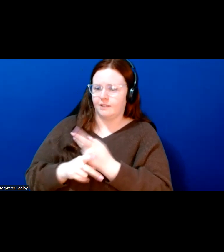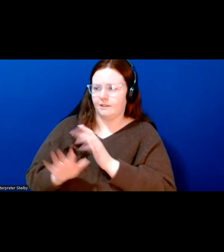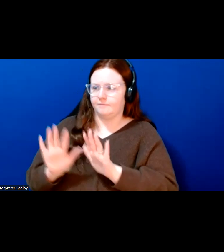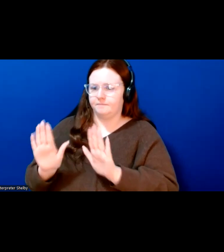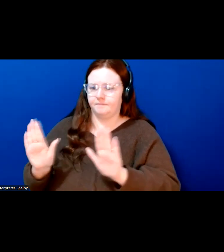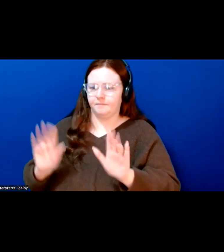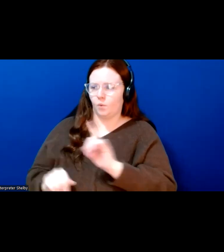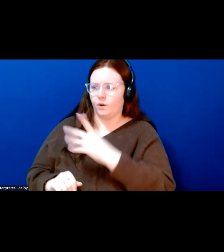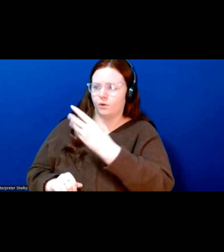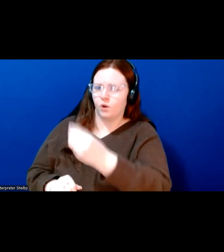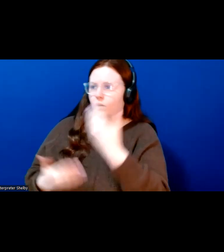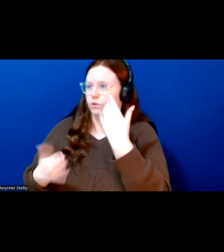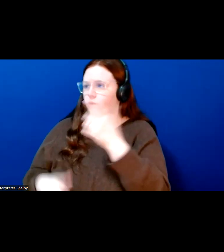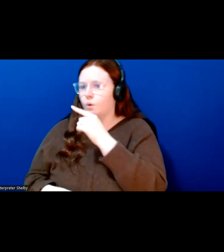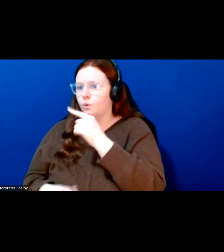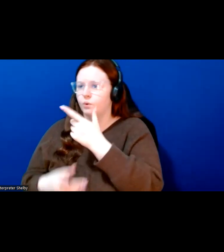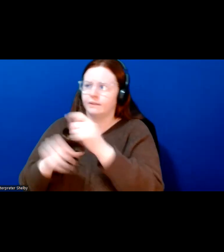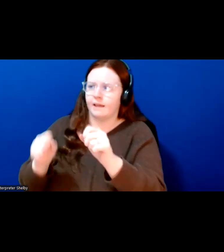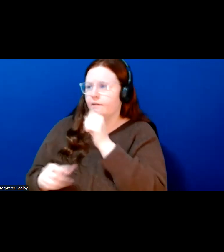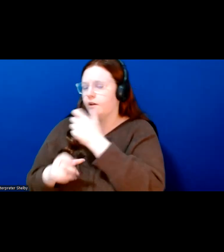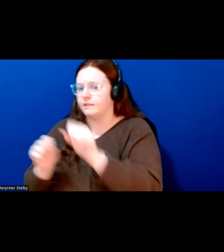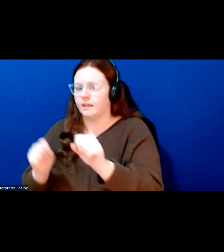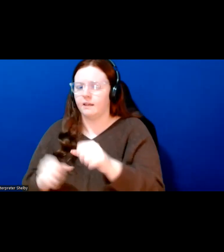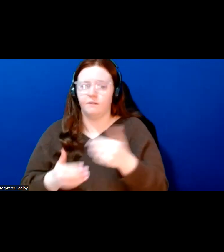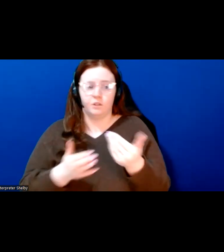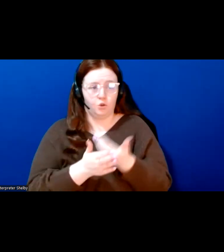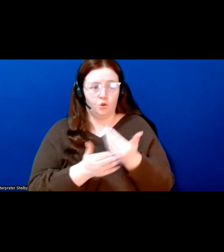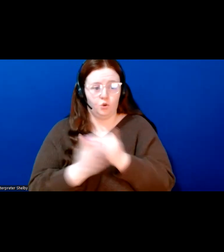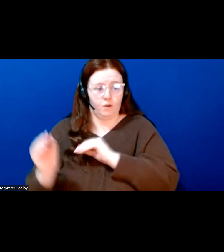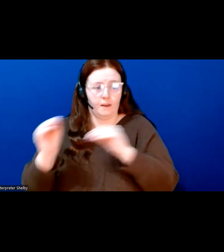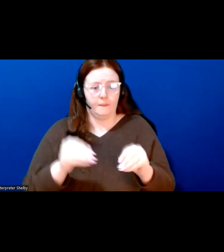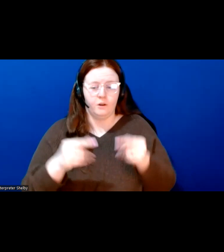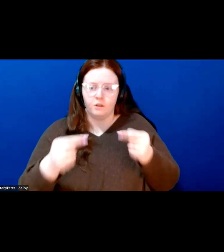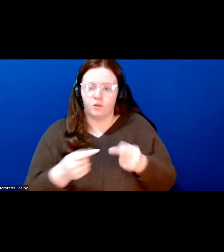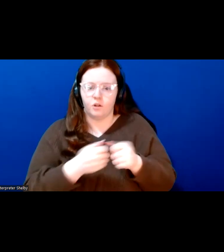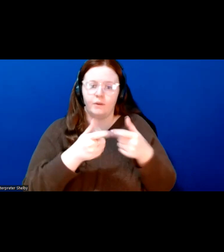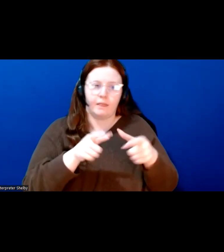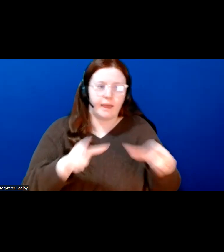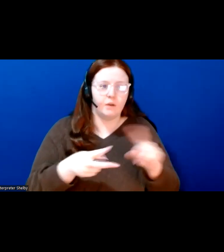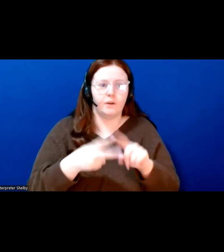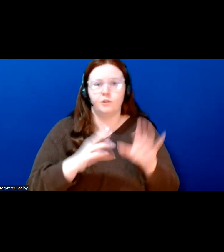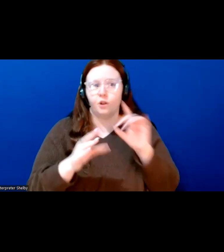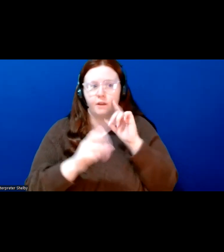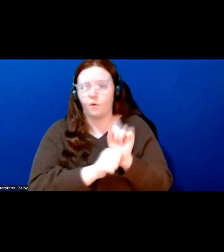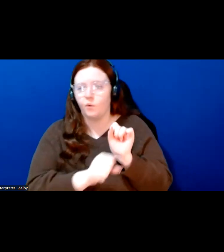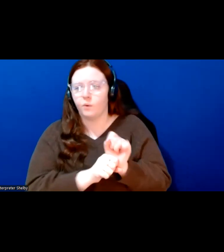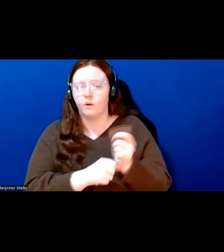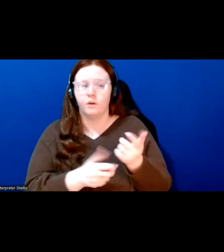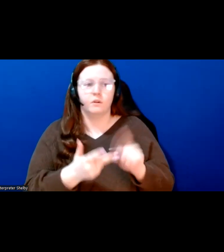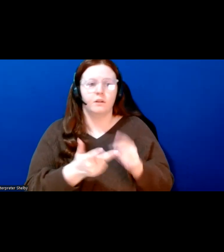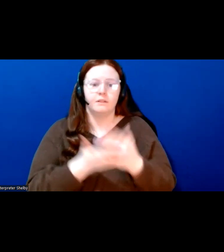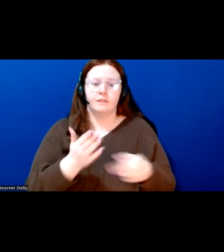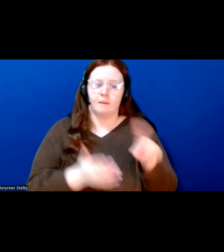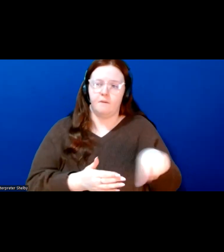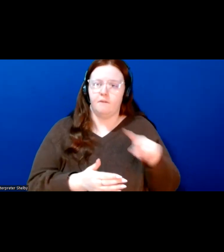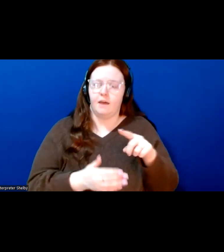go. You don't know anyone. Newcomers struggle with their language, struggle with job, and as well some of them need more